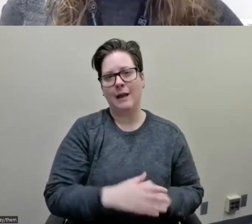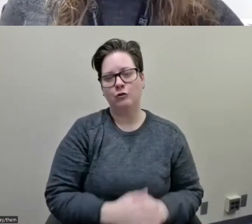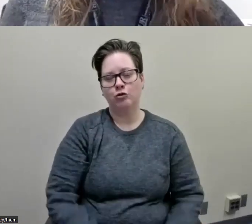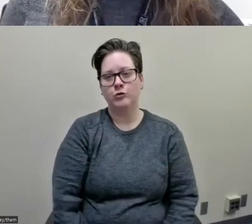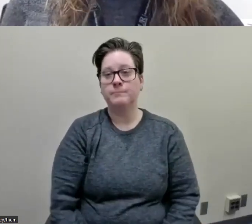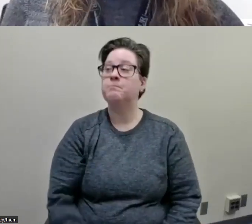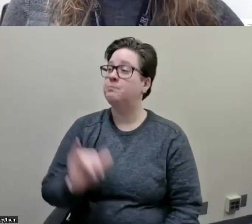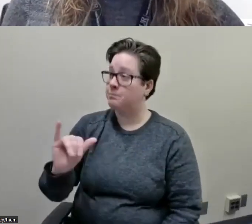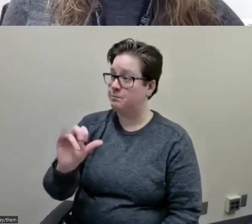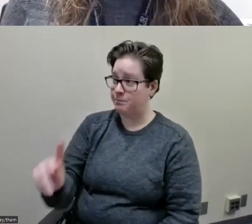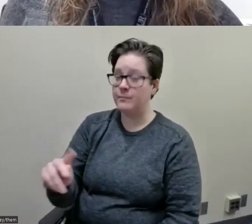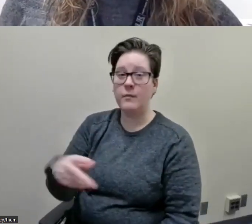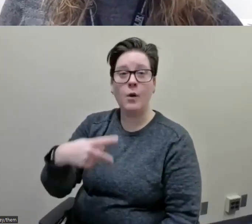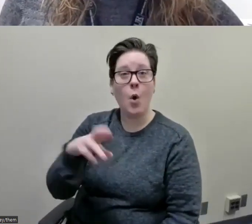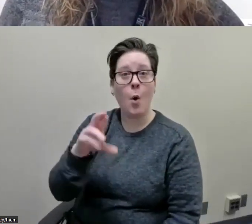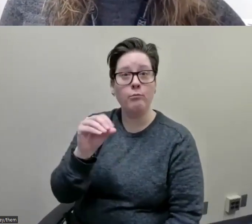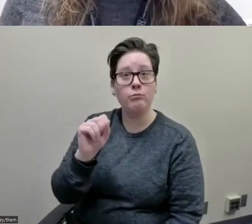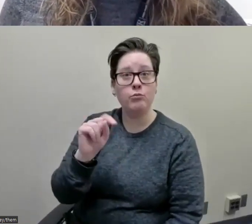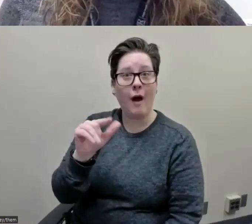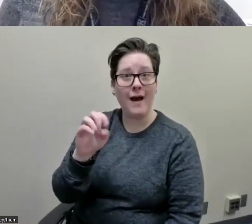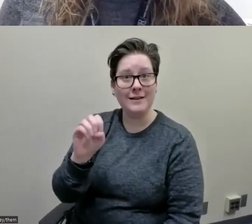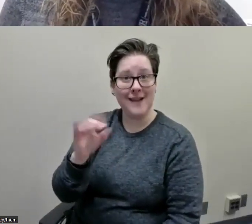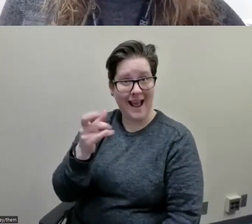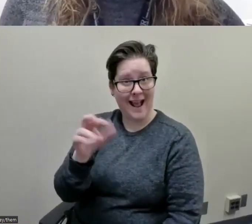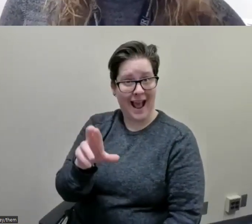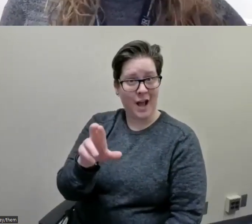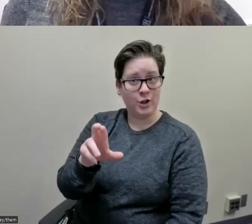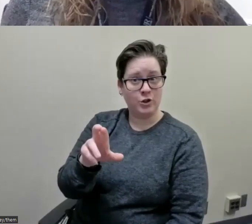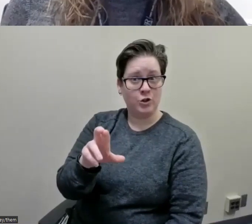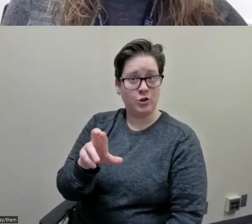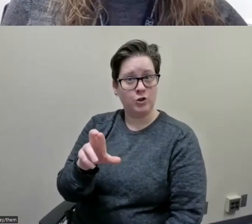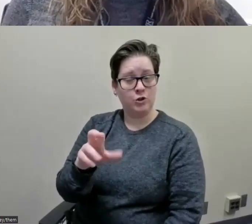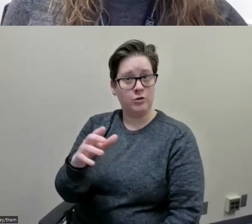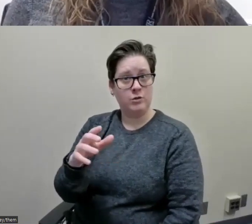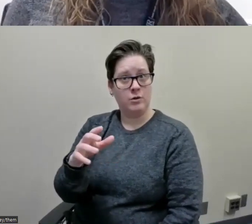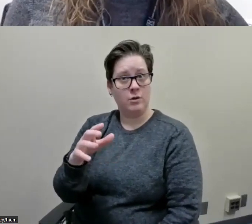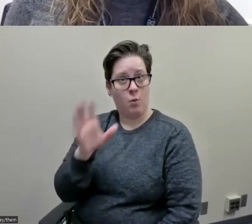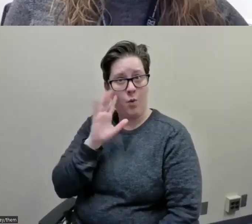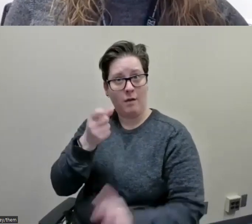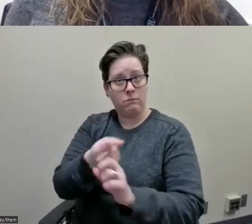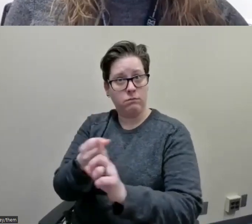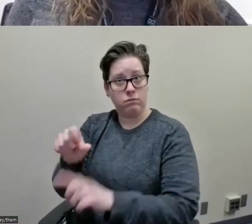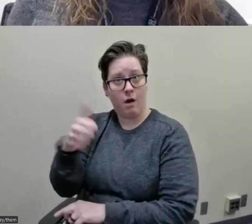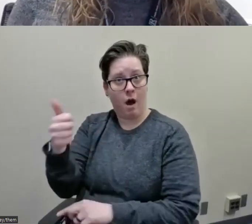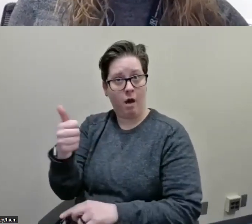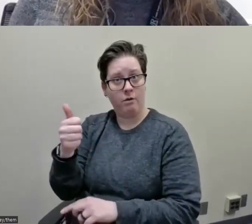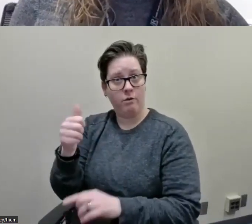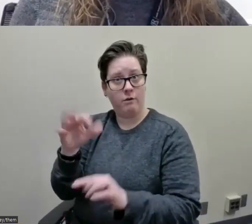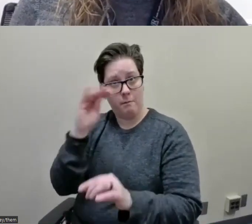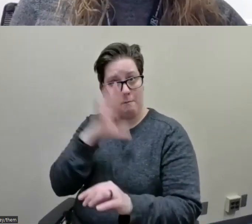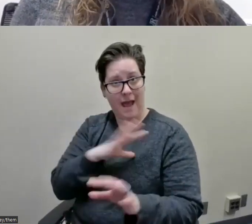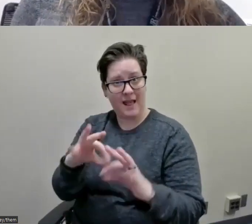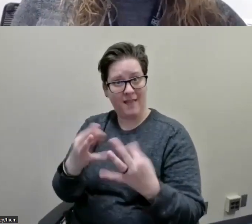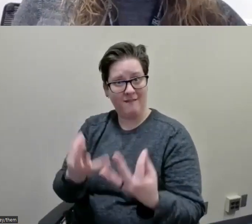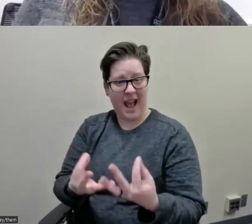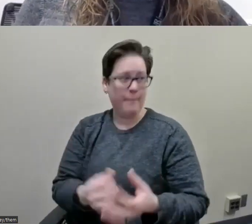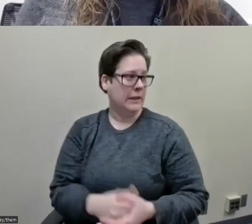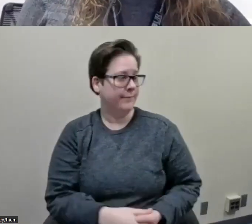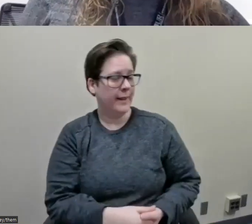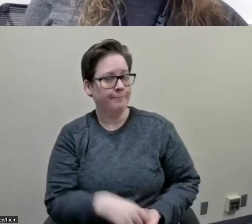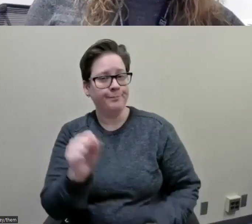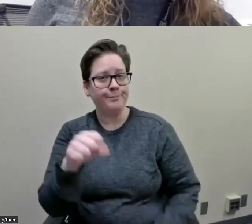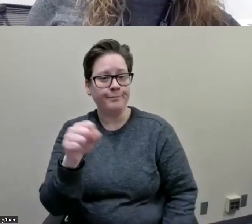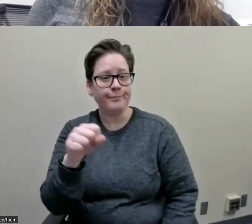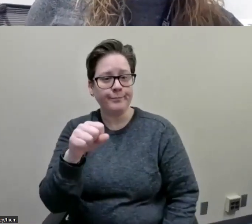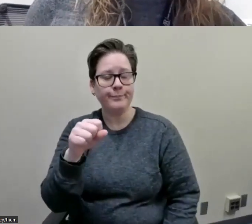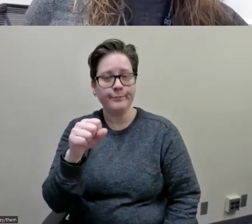Okay, and does prostate cancer run in other men in the family? Is that one of the? Sure is. Yeah,